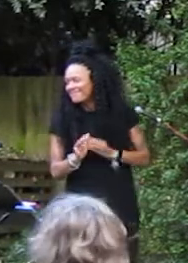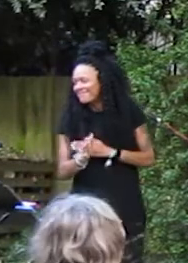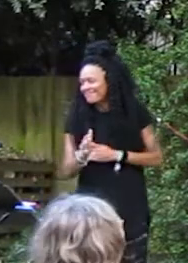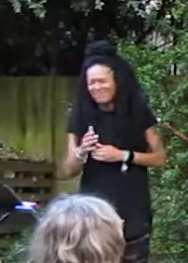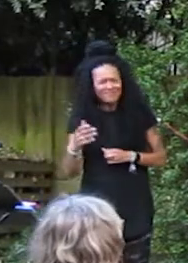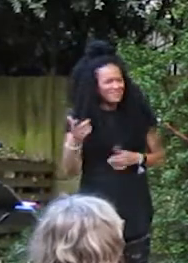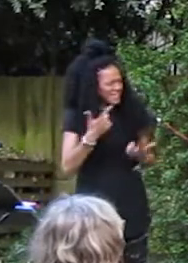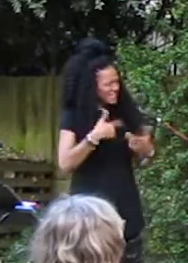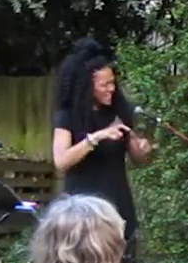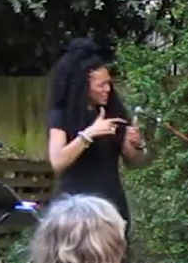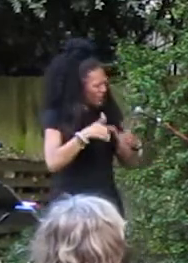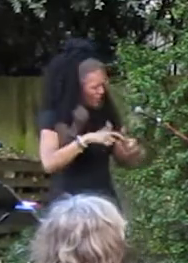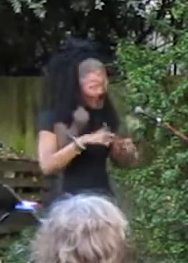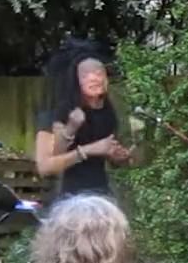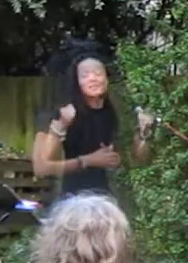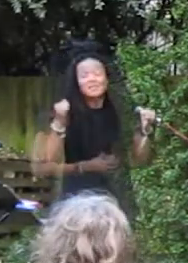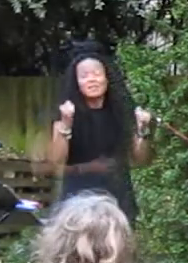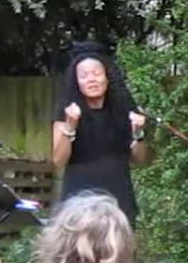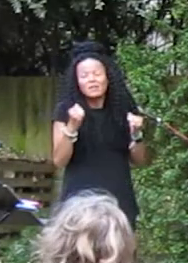Carry on.